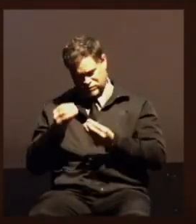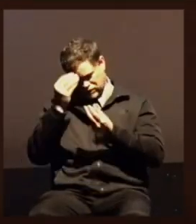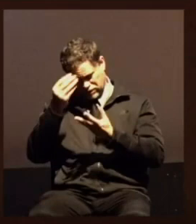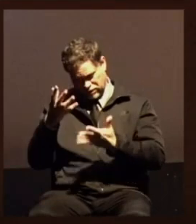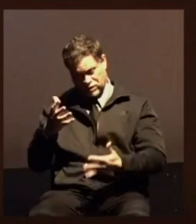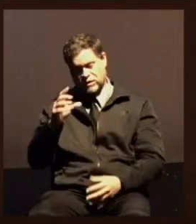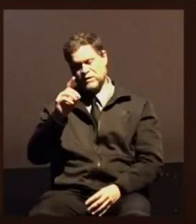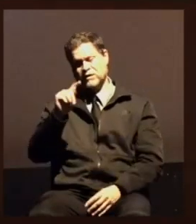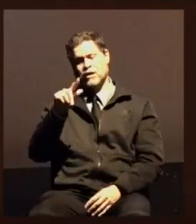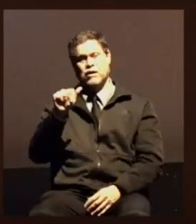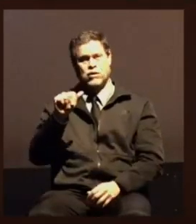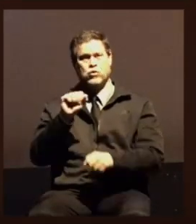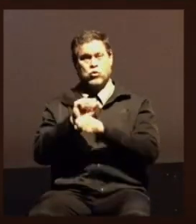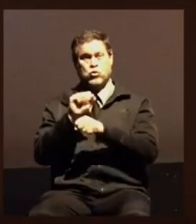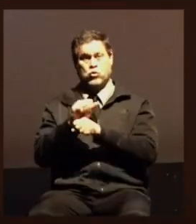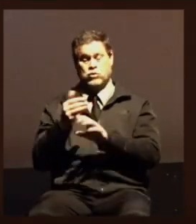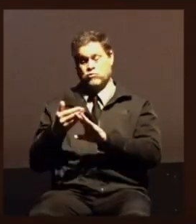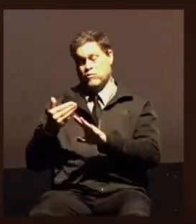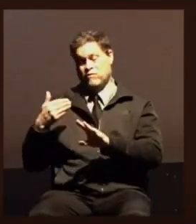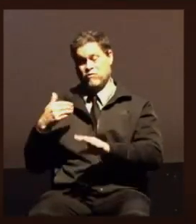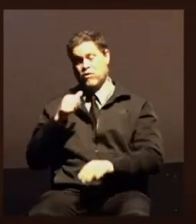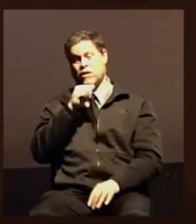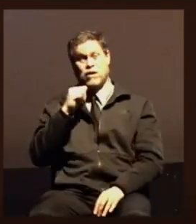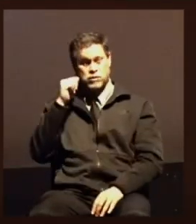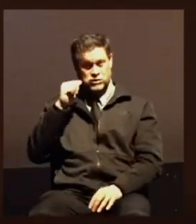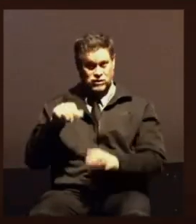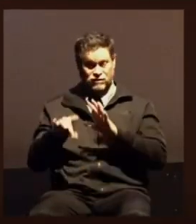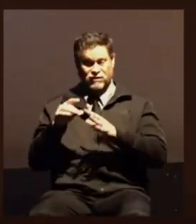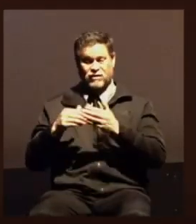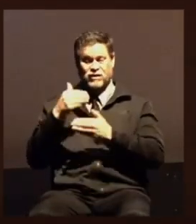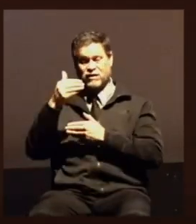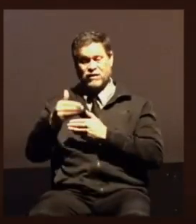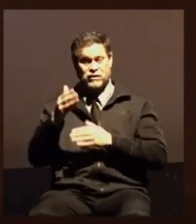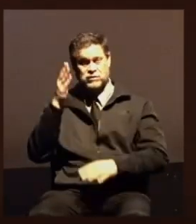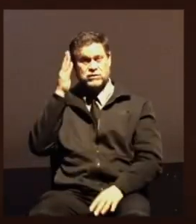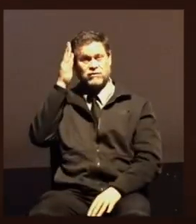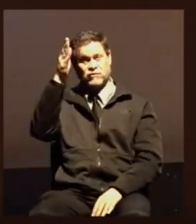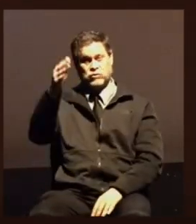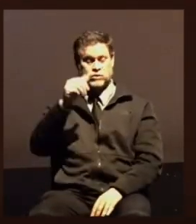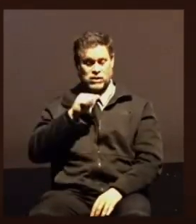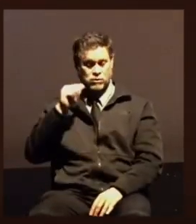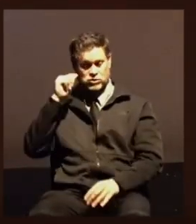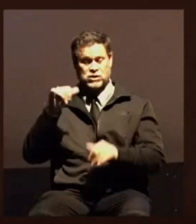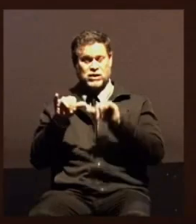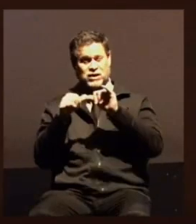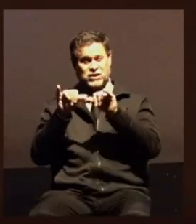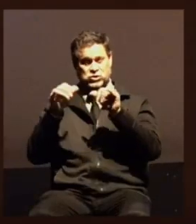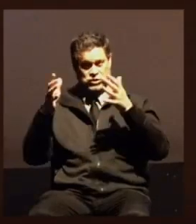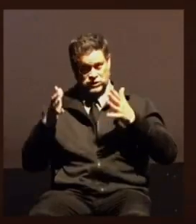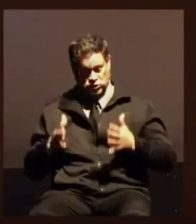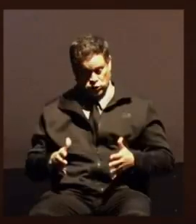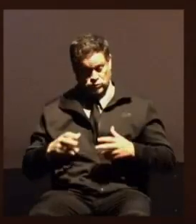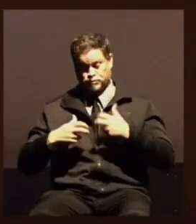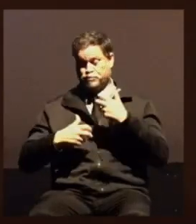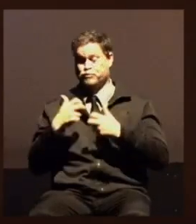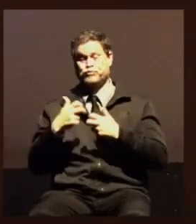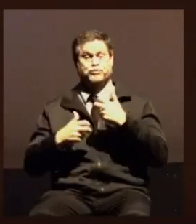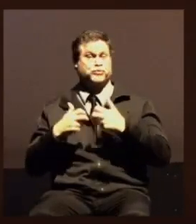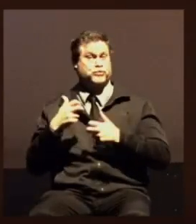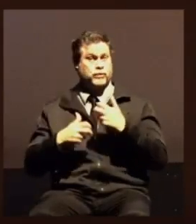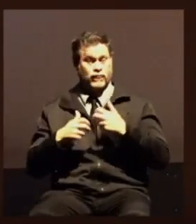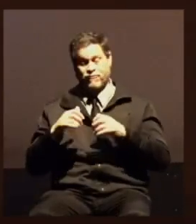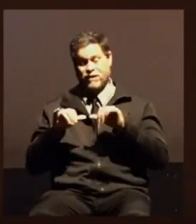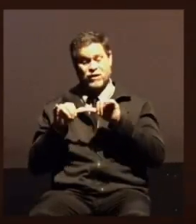people that worked at Amazon previously in order to find the next and future Amazon engineers. The problem was